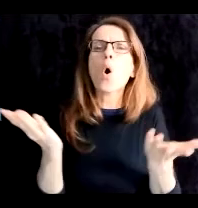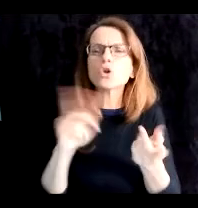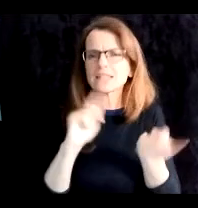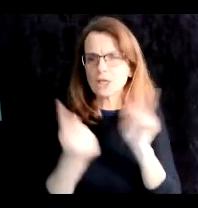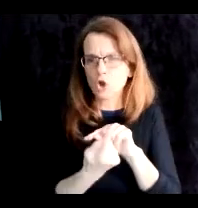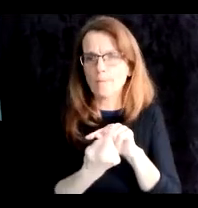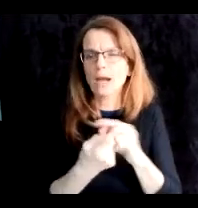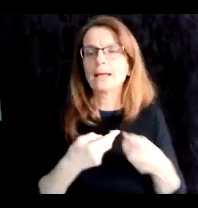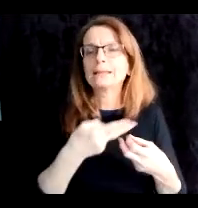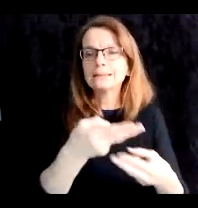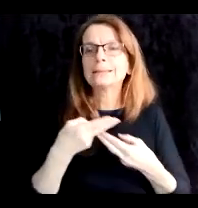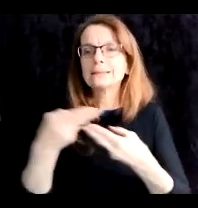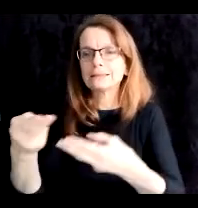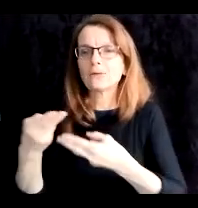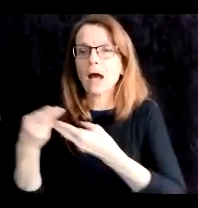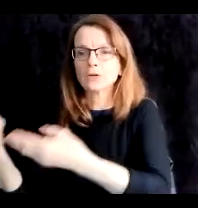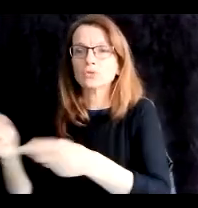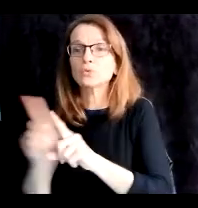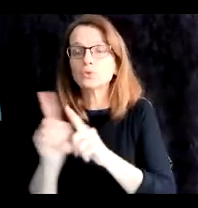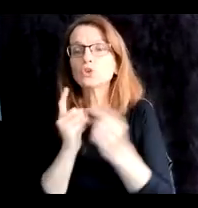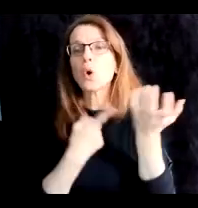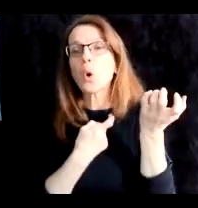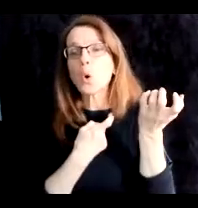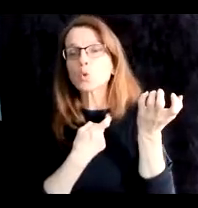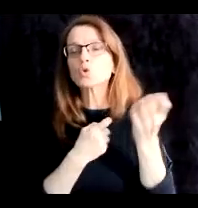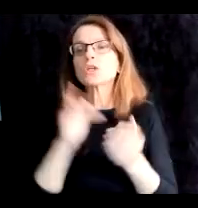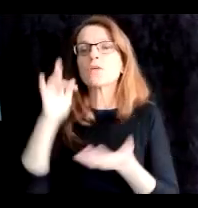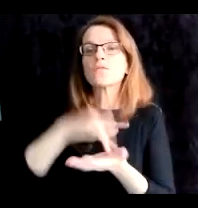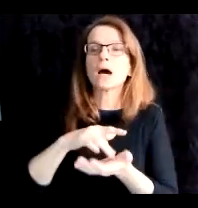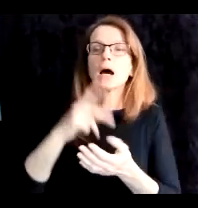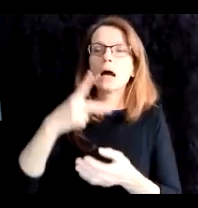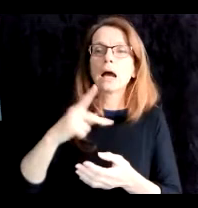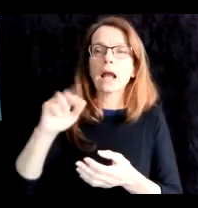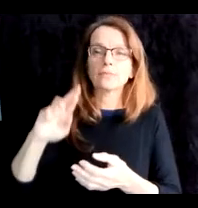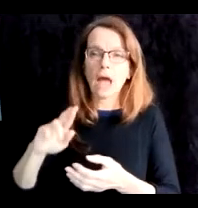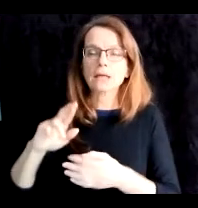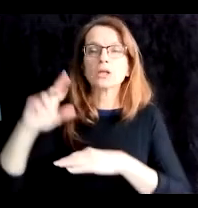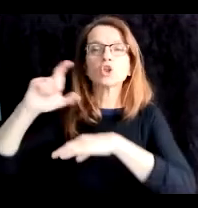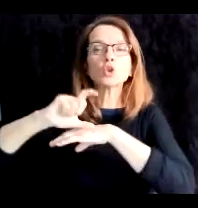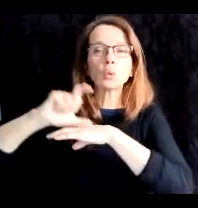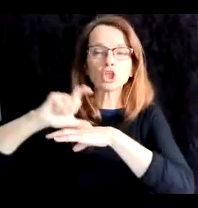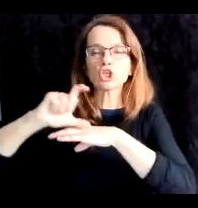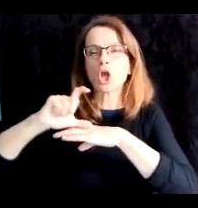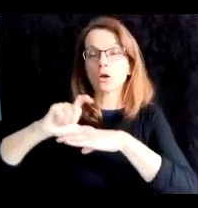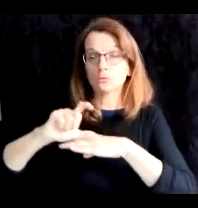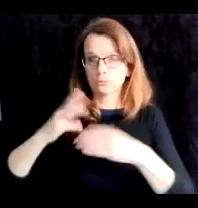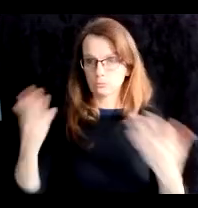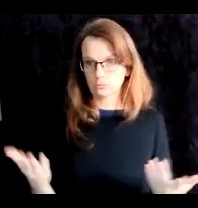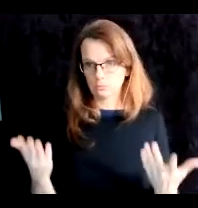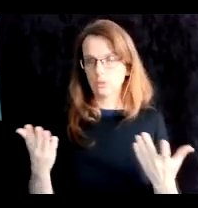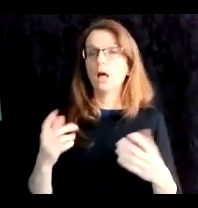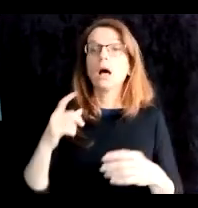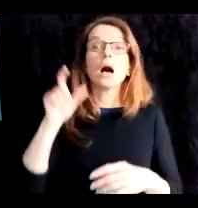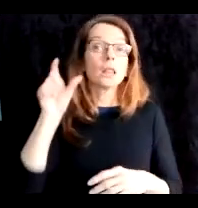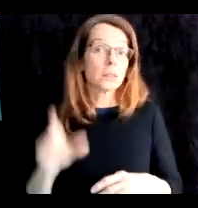Turkey, and so on. So I would say this citizenship in Germany is not only about what's going on in Bavaria